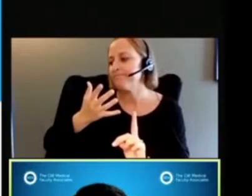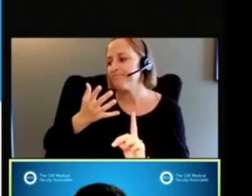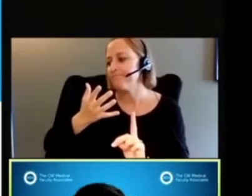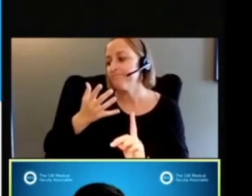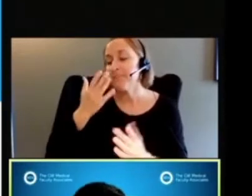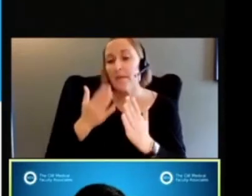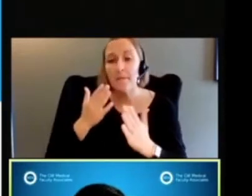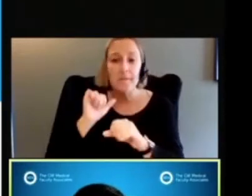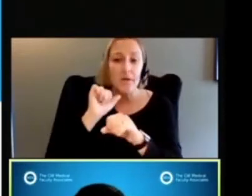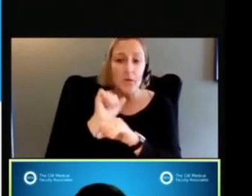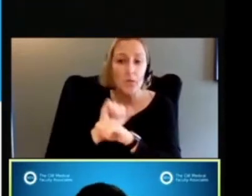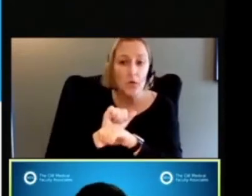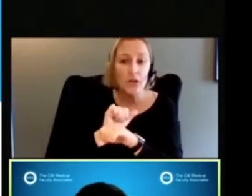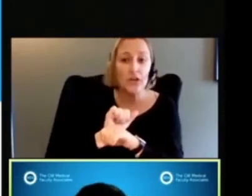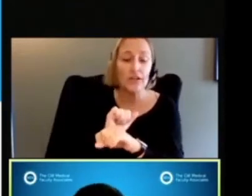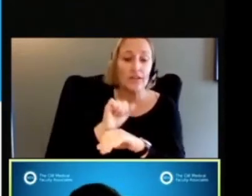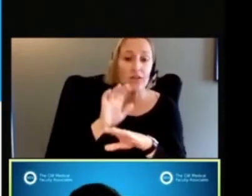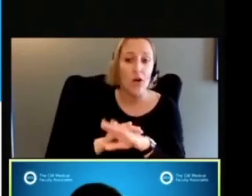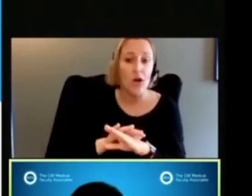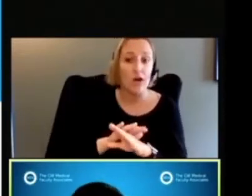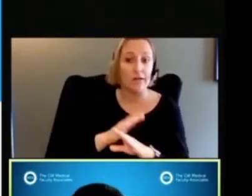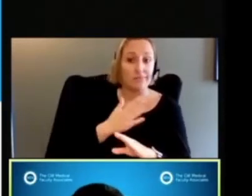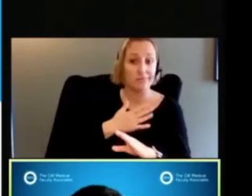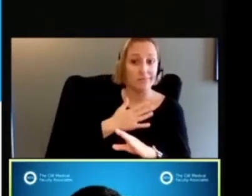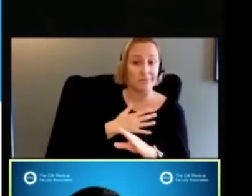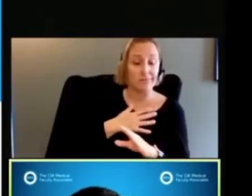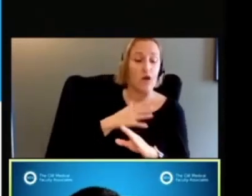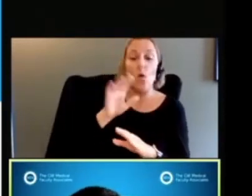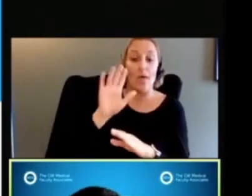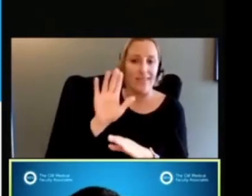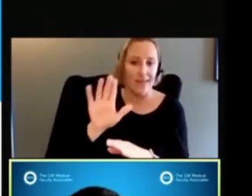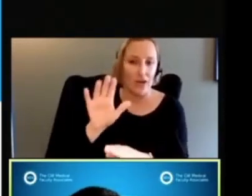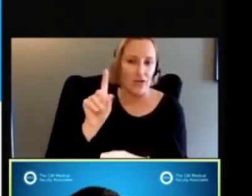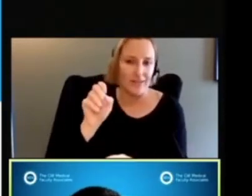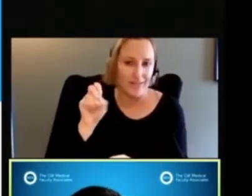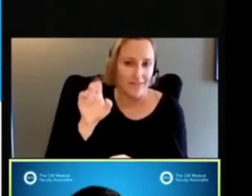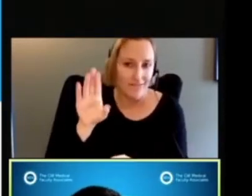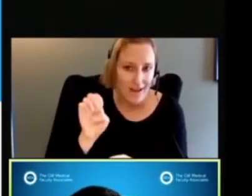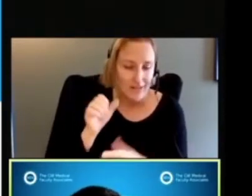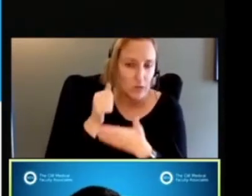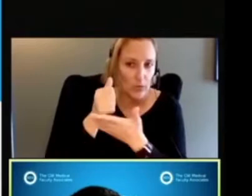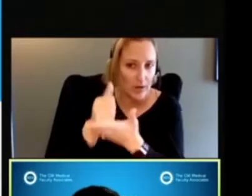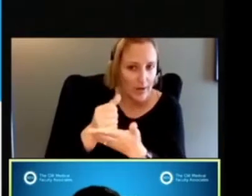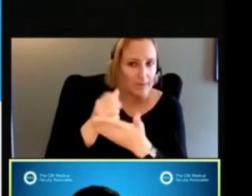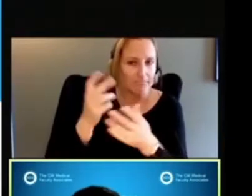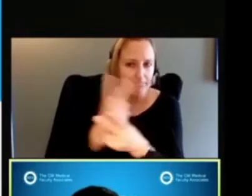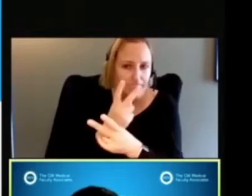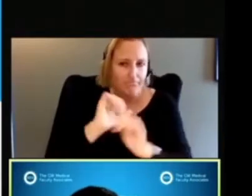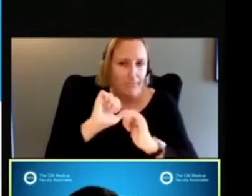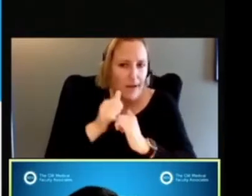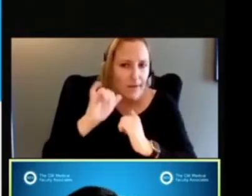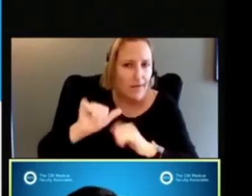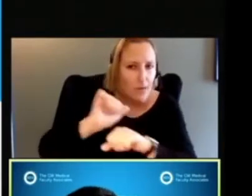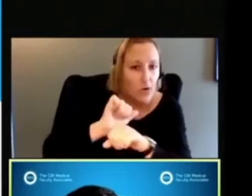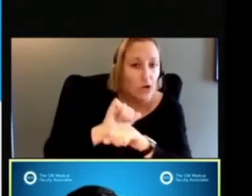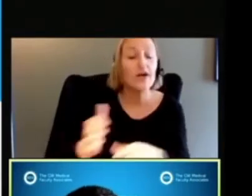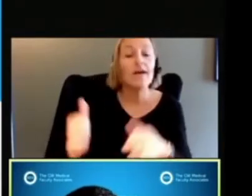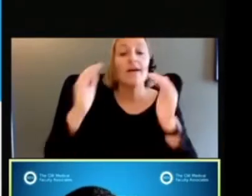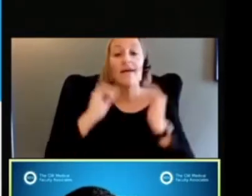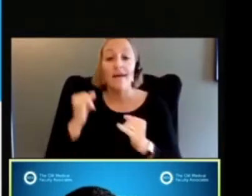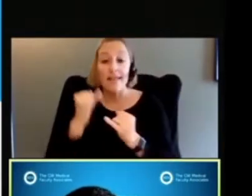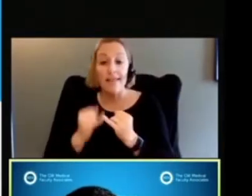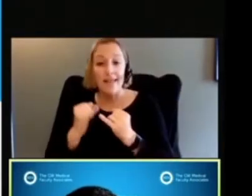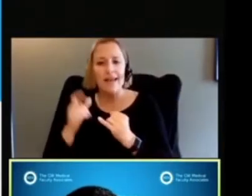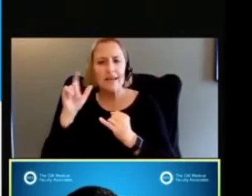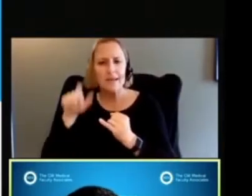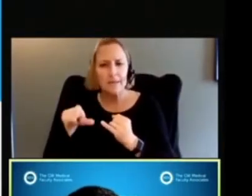working on their own device to make it work for them. And then finally, you have to measure the impact